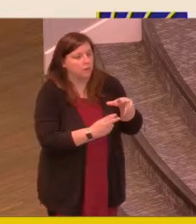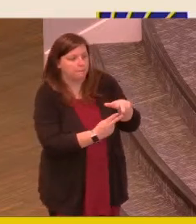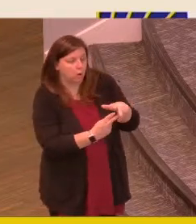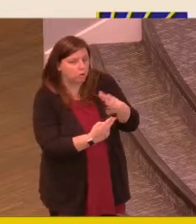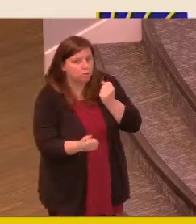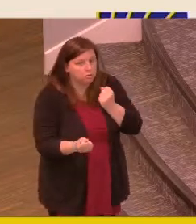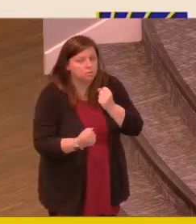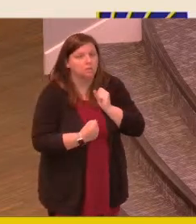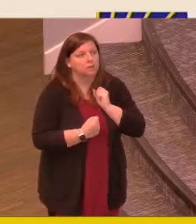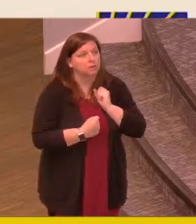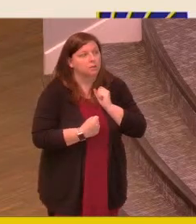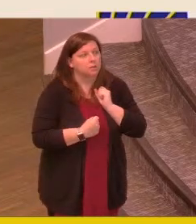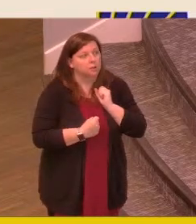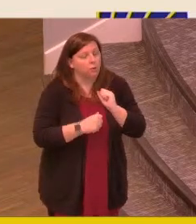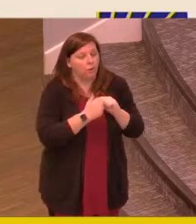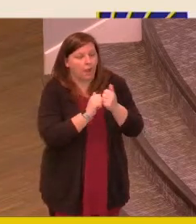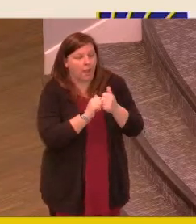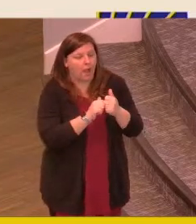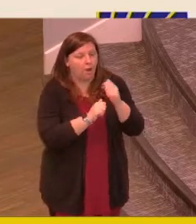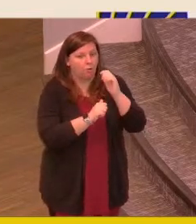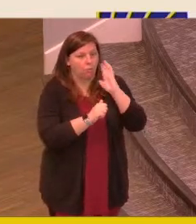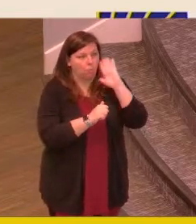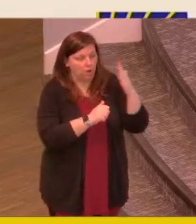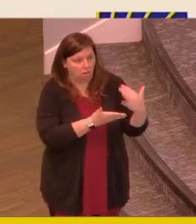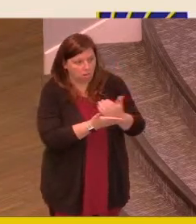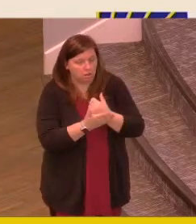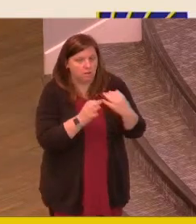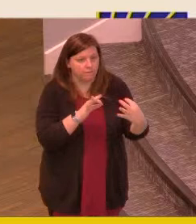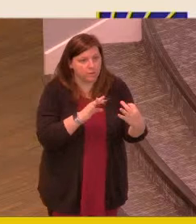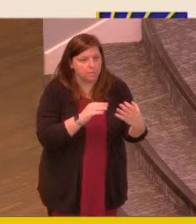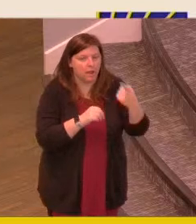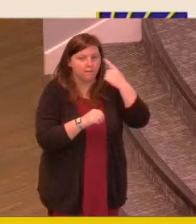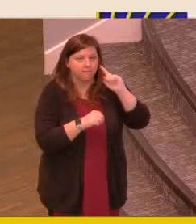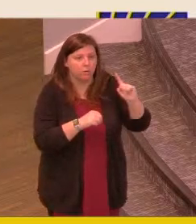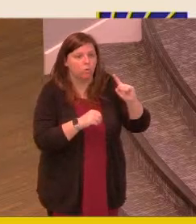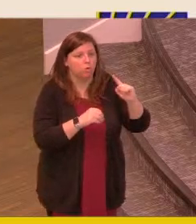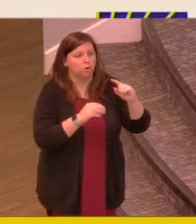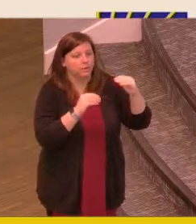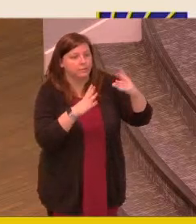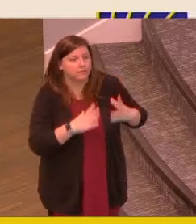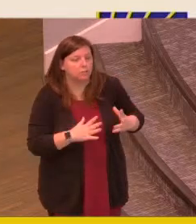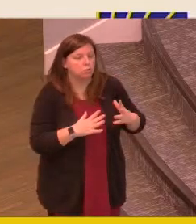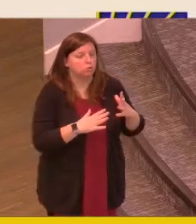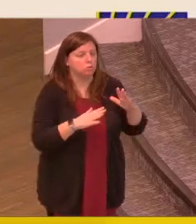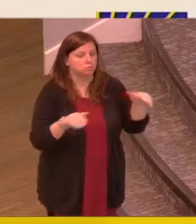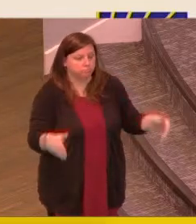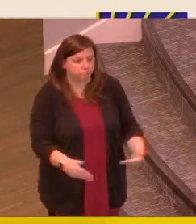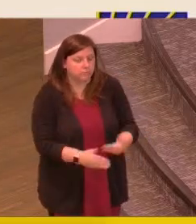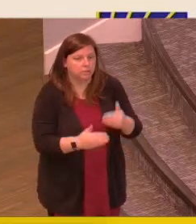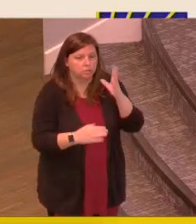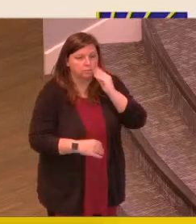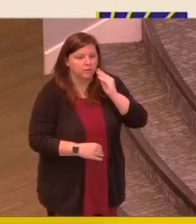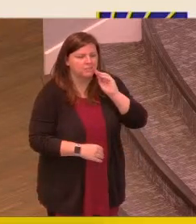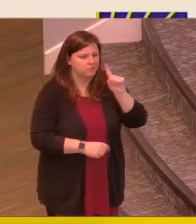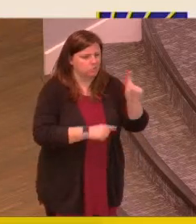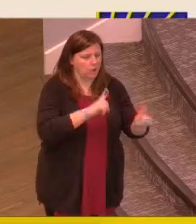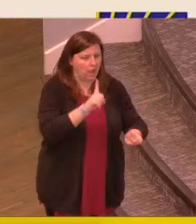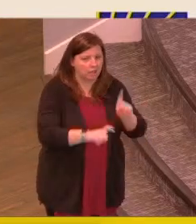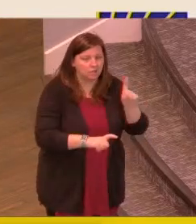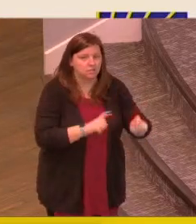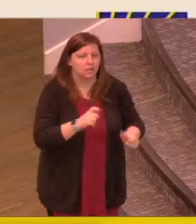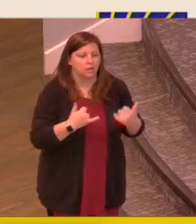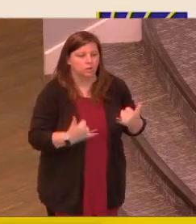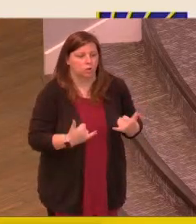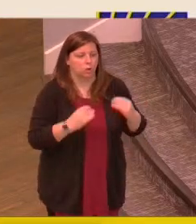of getting feedback as it relates to the new teacher induction and experience would be to ask current teachers about their experience, about what